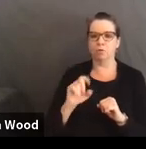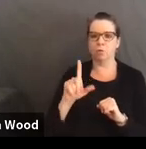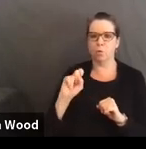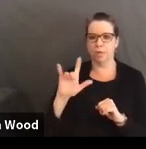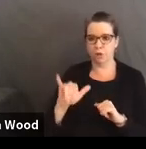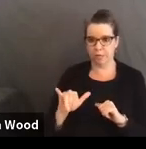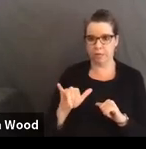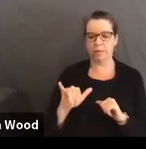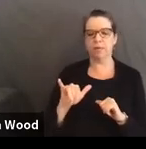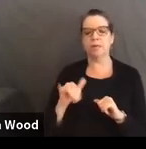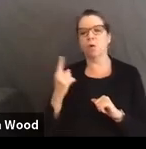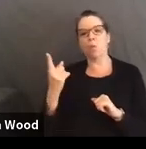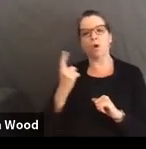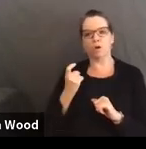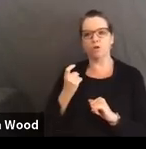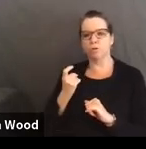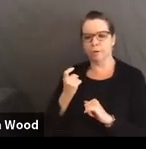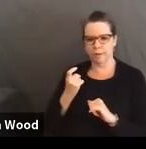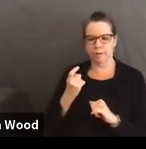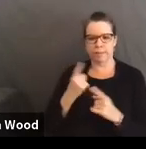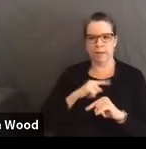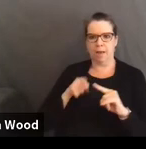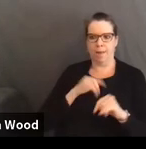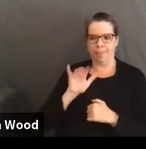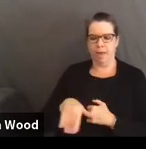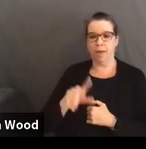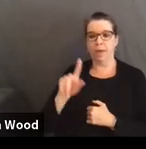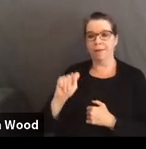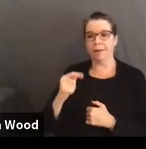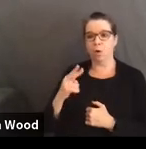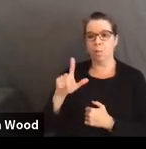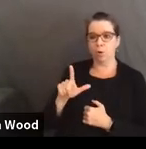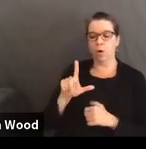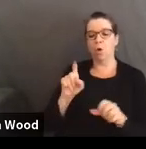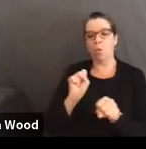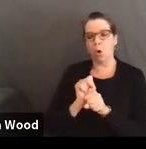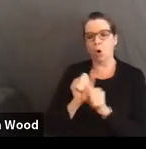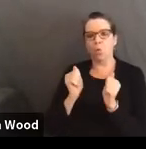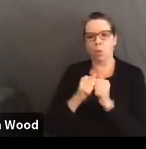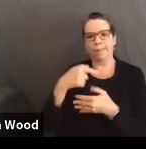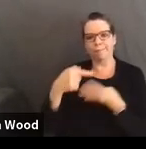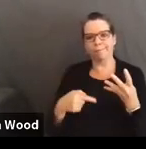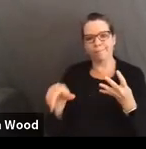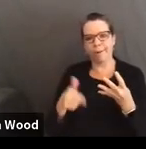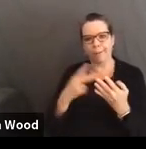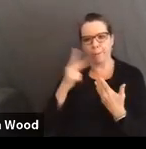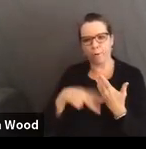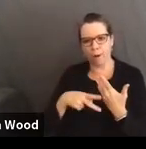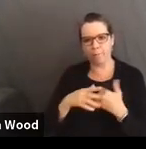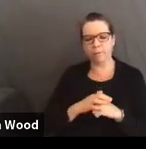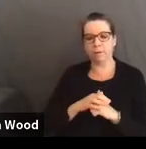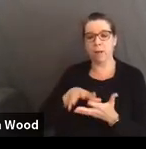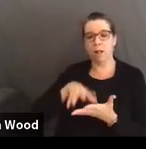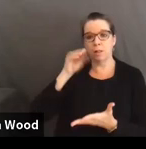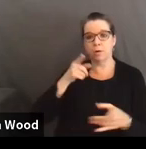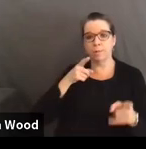about so I think there's a handful of questions about will Texas Home Learning work with X, Y, or Z? And specific to that learning management